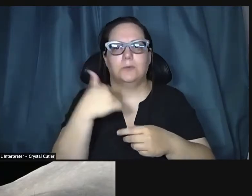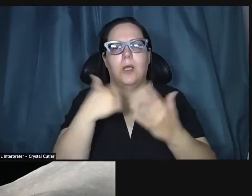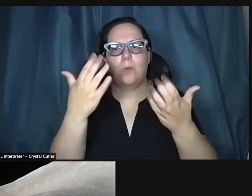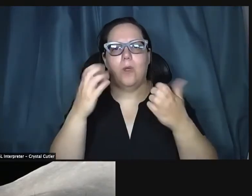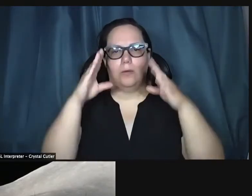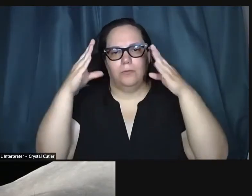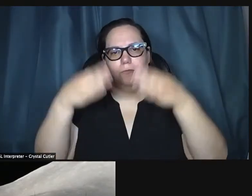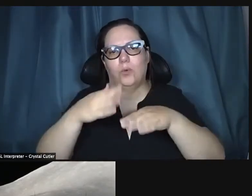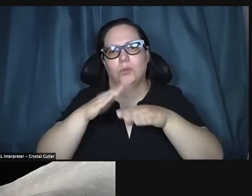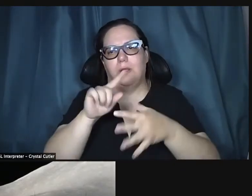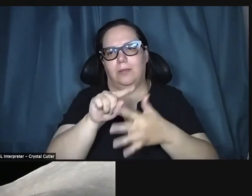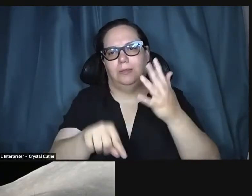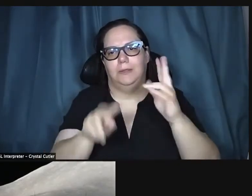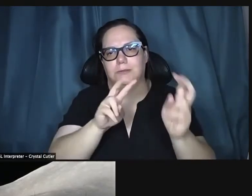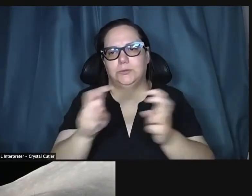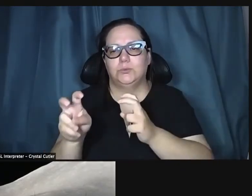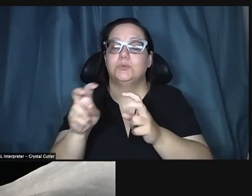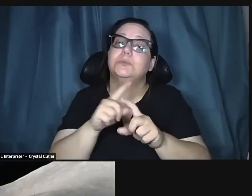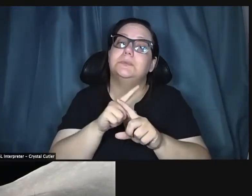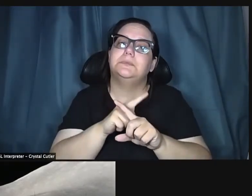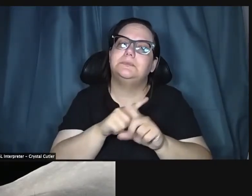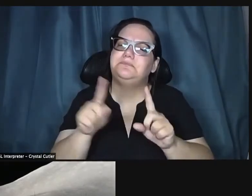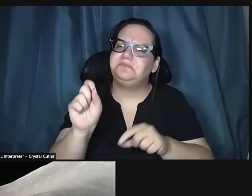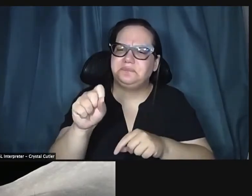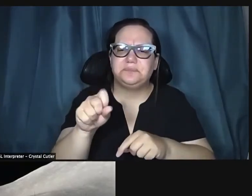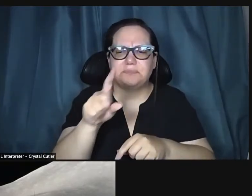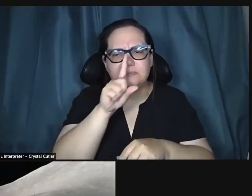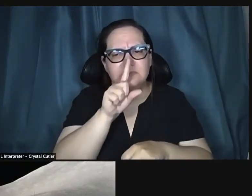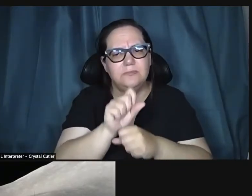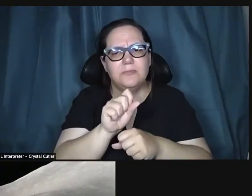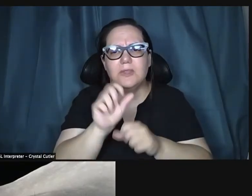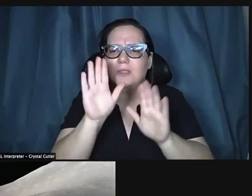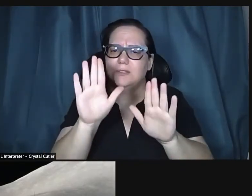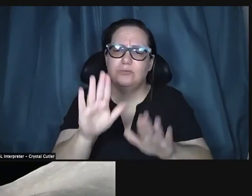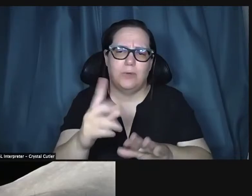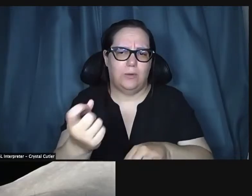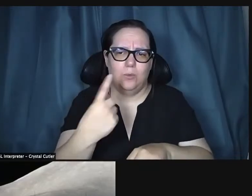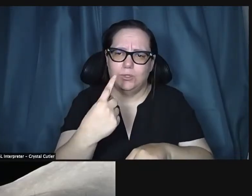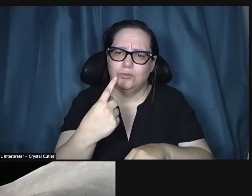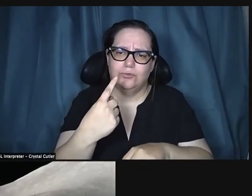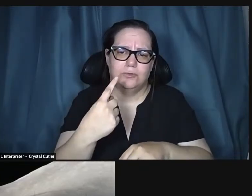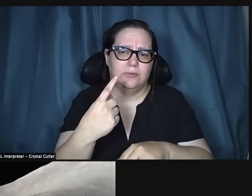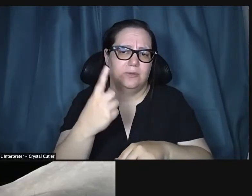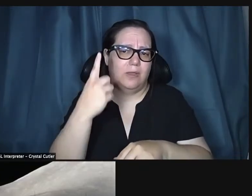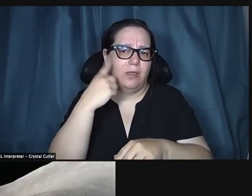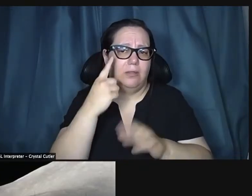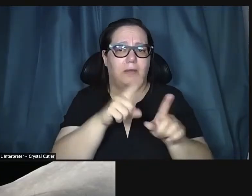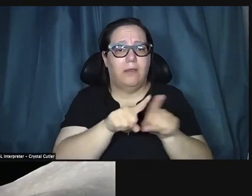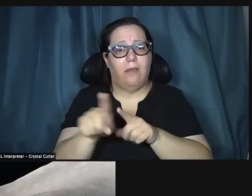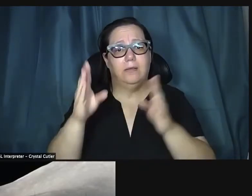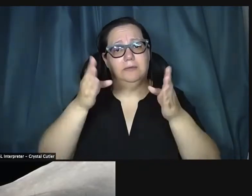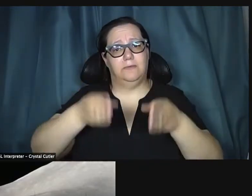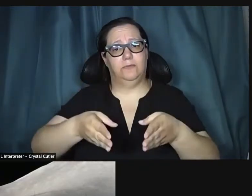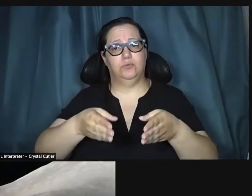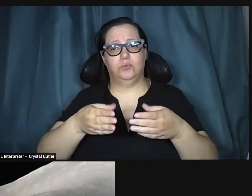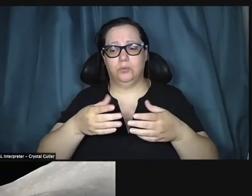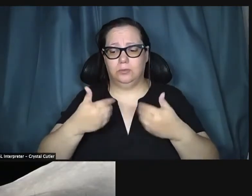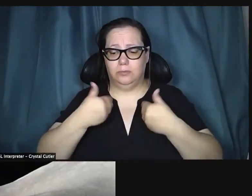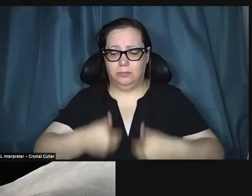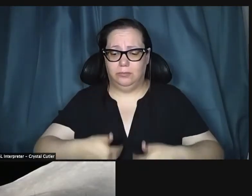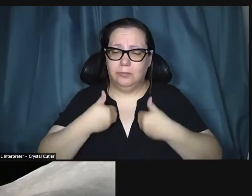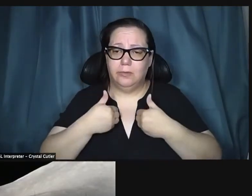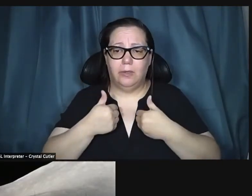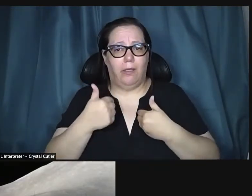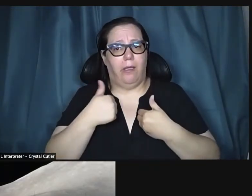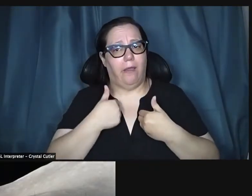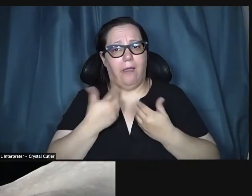on these issues. But yeah, it's a great question. And I think as an individual, my suggestion